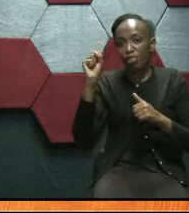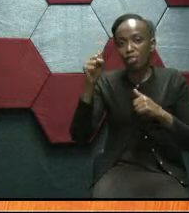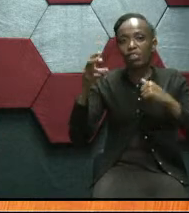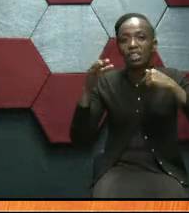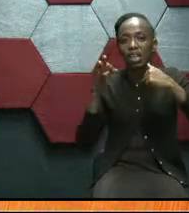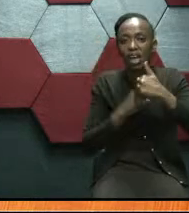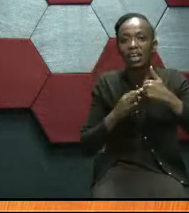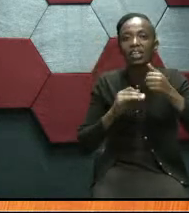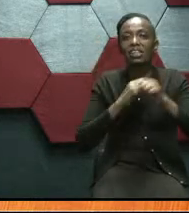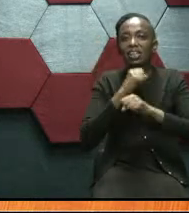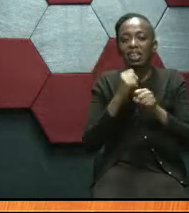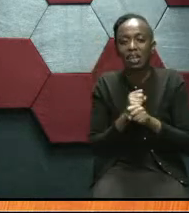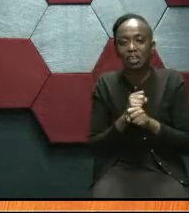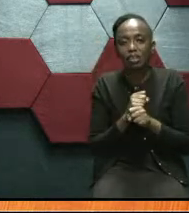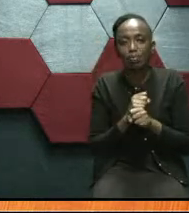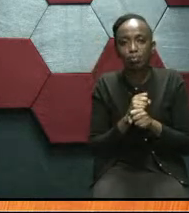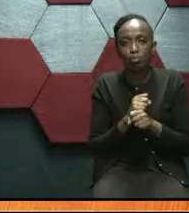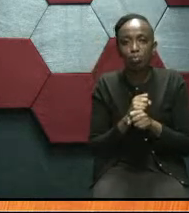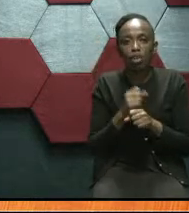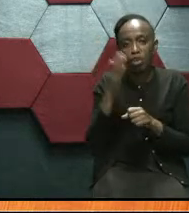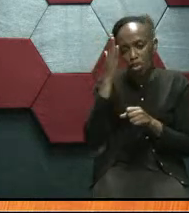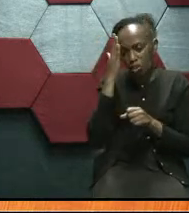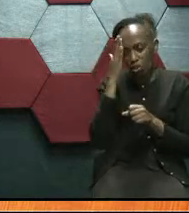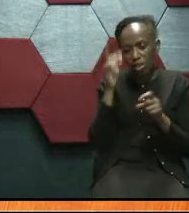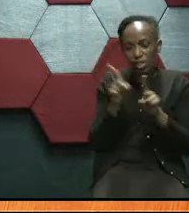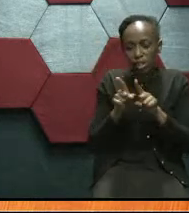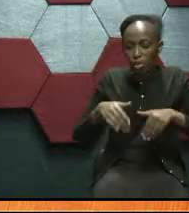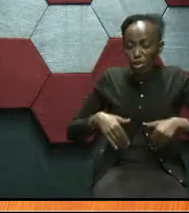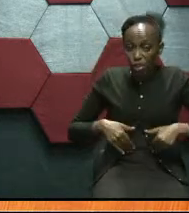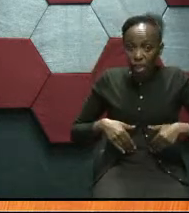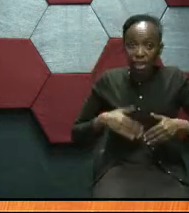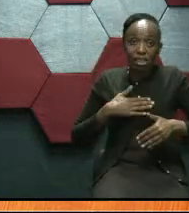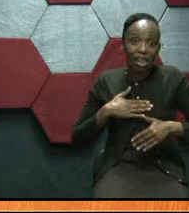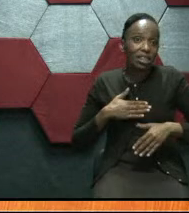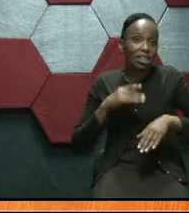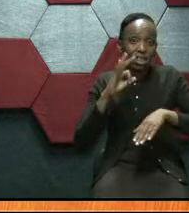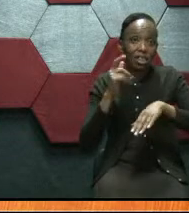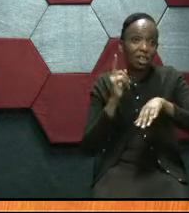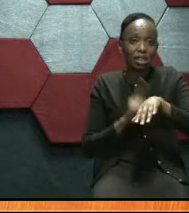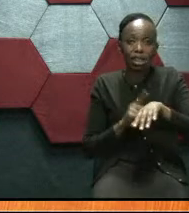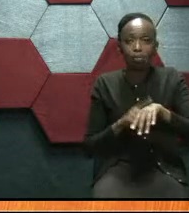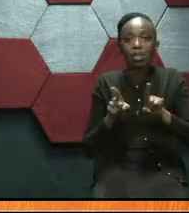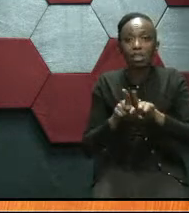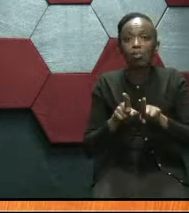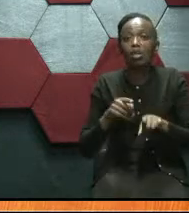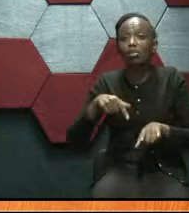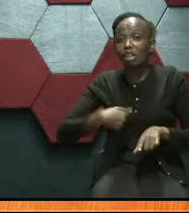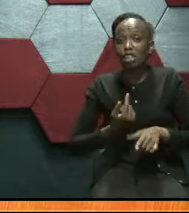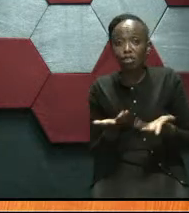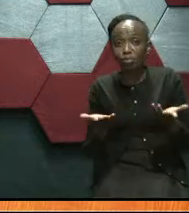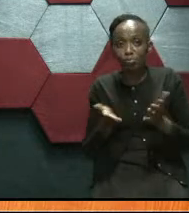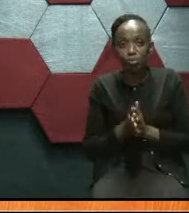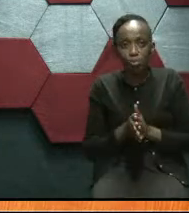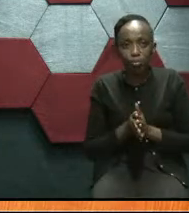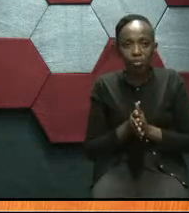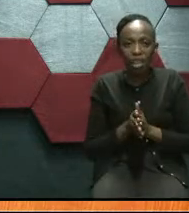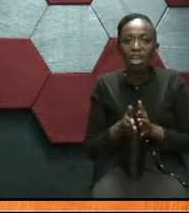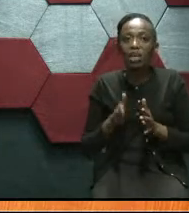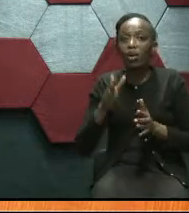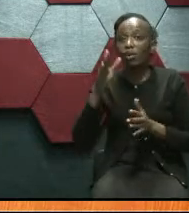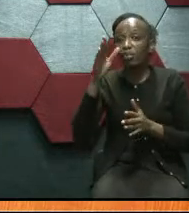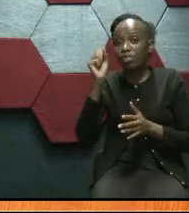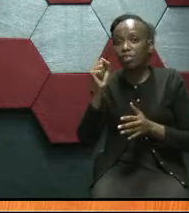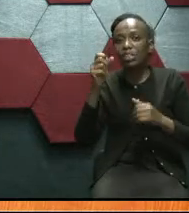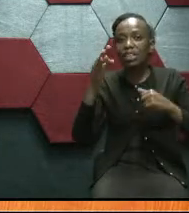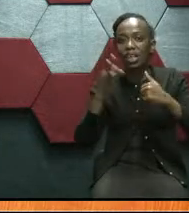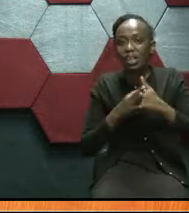going over from next year. So, you know, even if you're a young scientist 3 times over, like myself, you're not even 58 yet. I don't